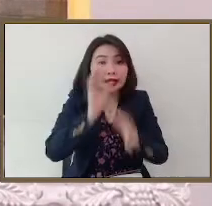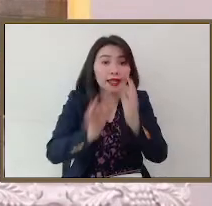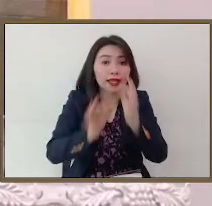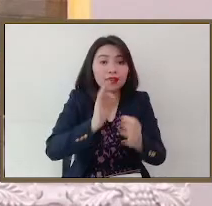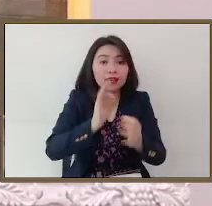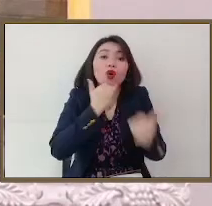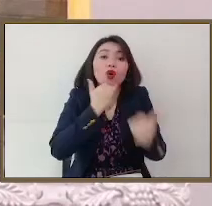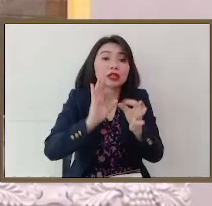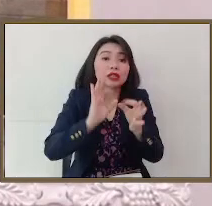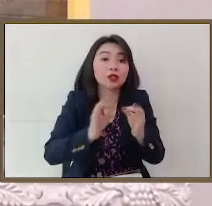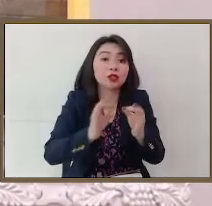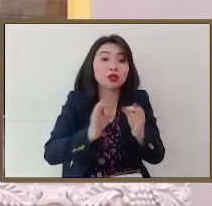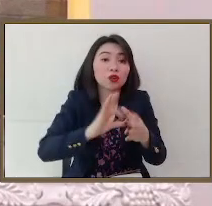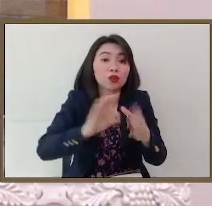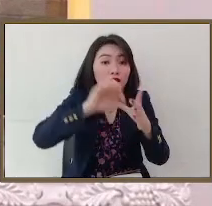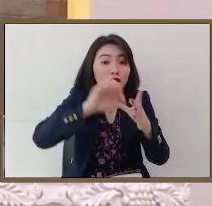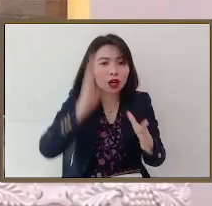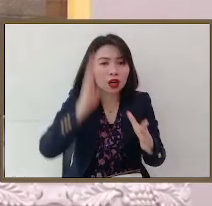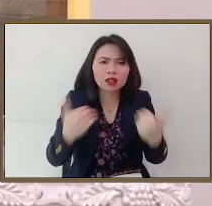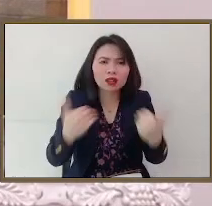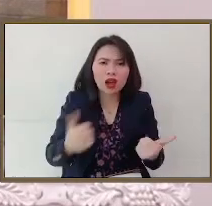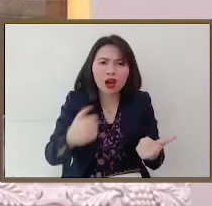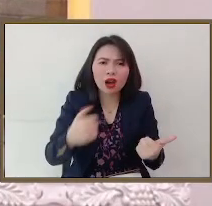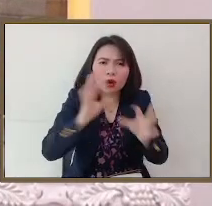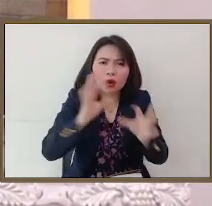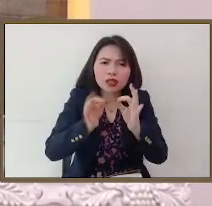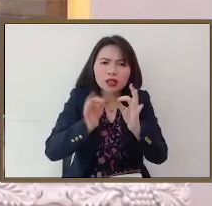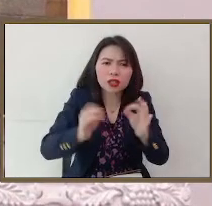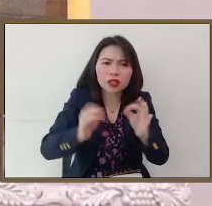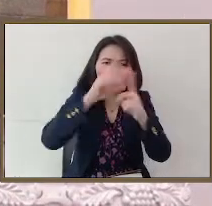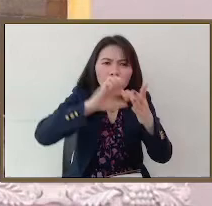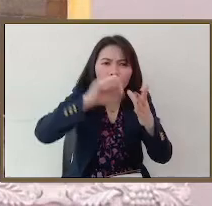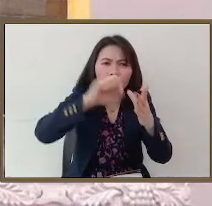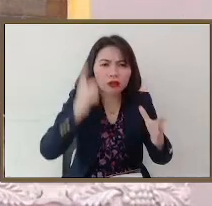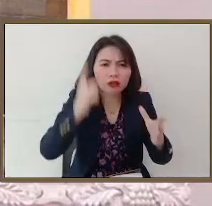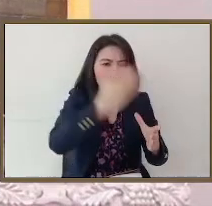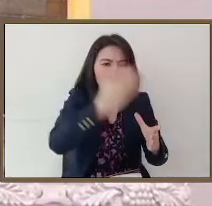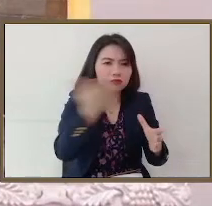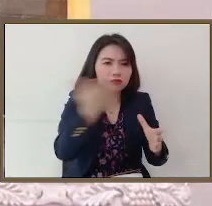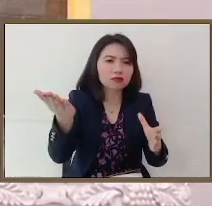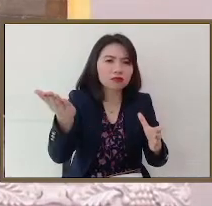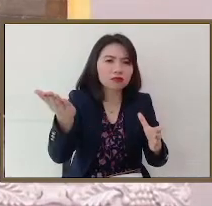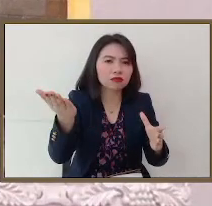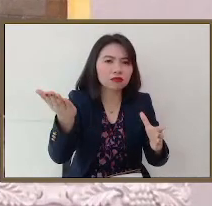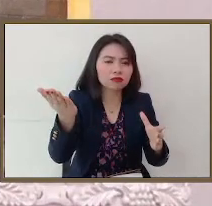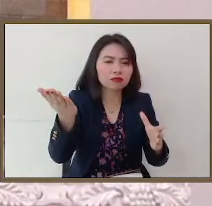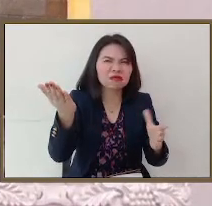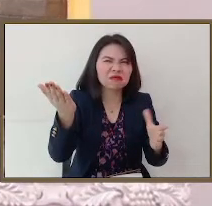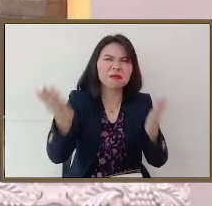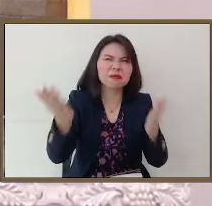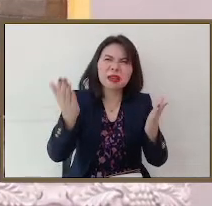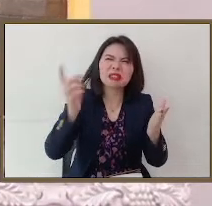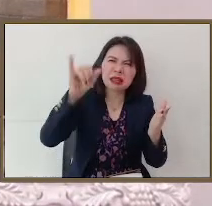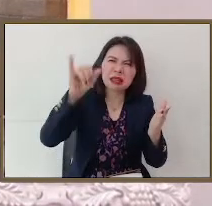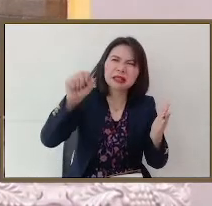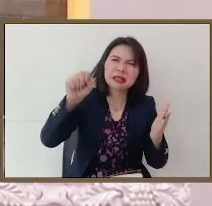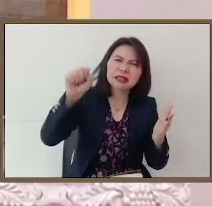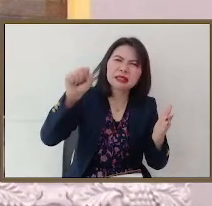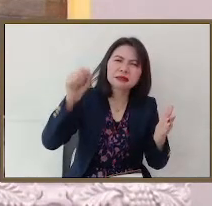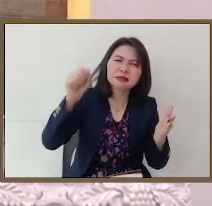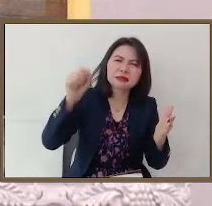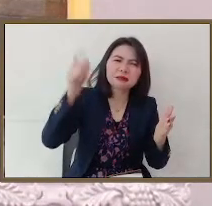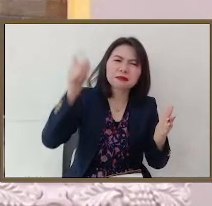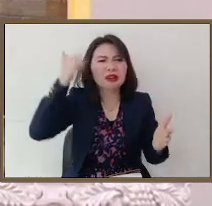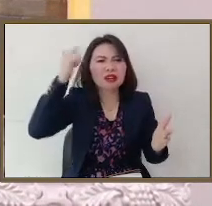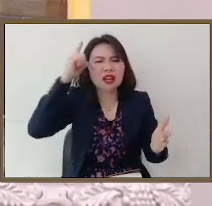ng Diyos, who is interpreting the Word of God for you? Pastor, I'm in the temple. I'm the house of God.